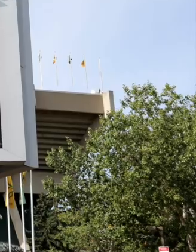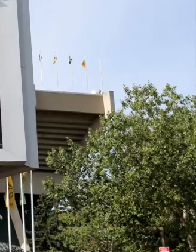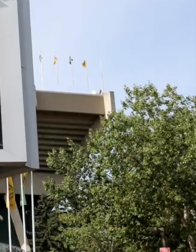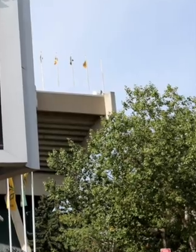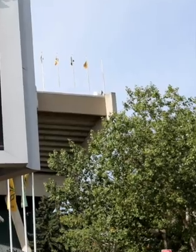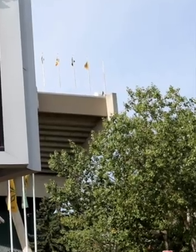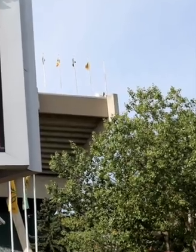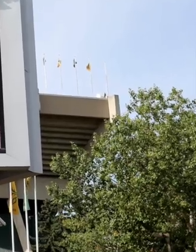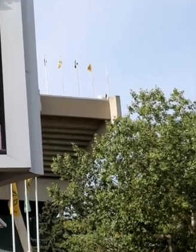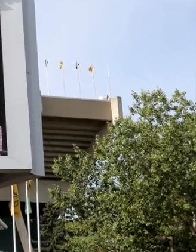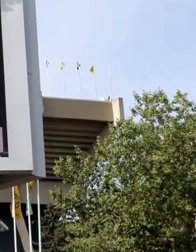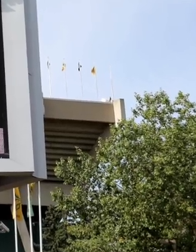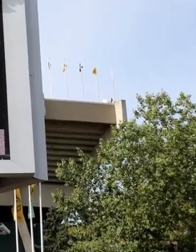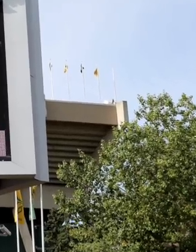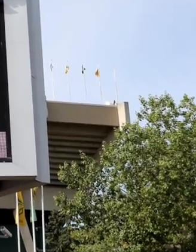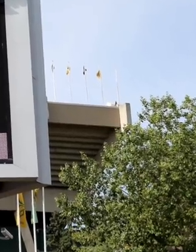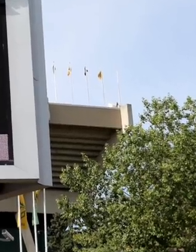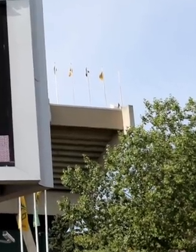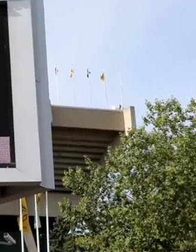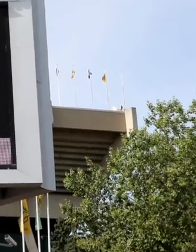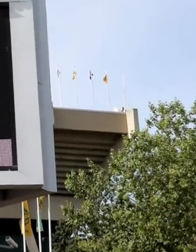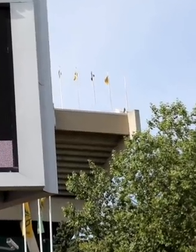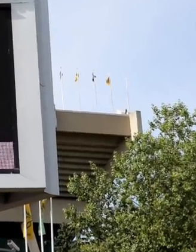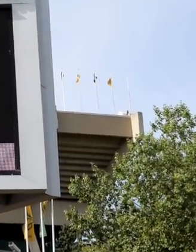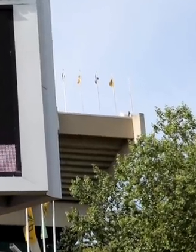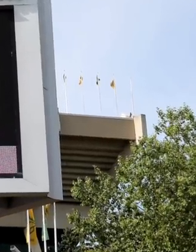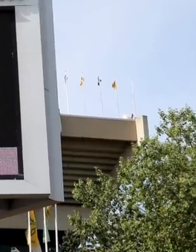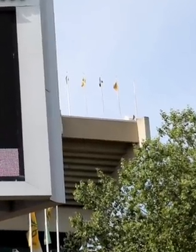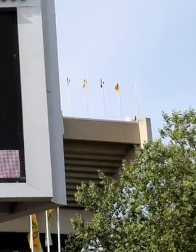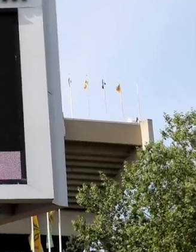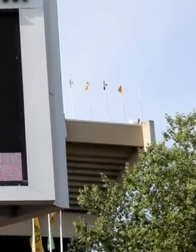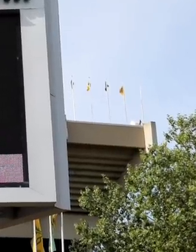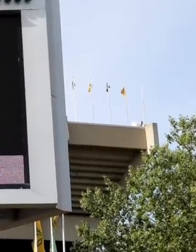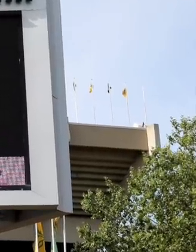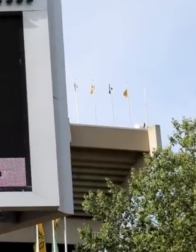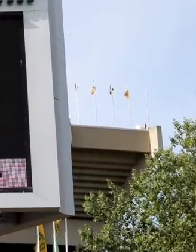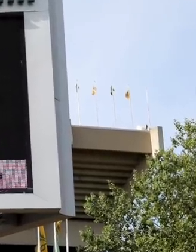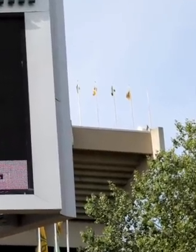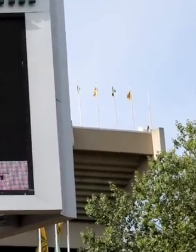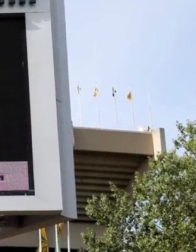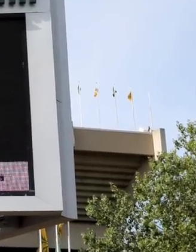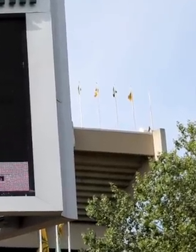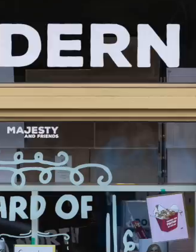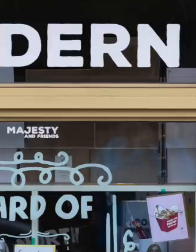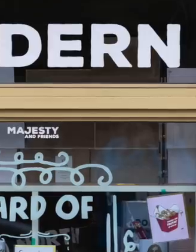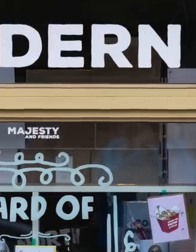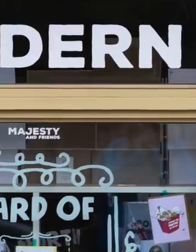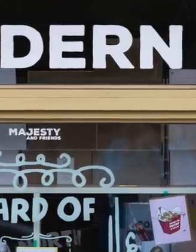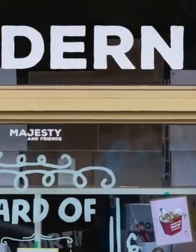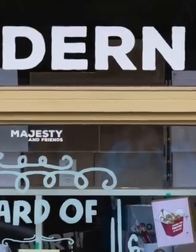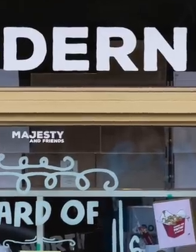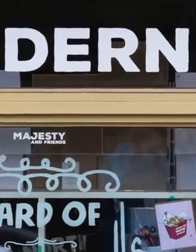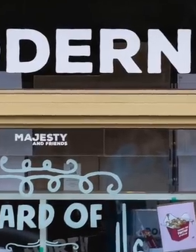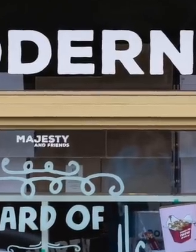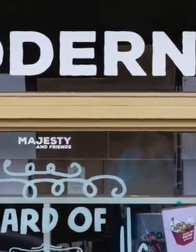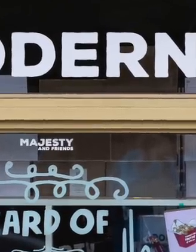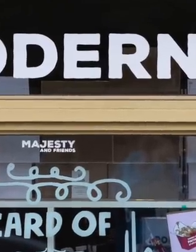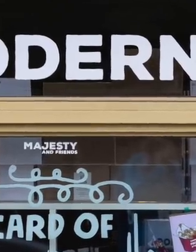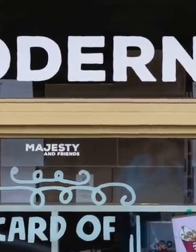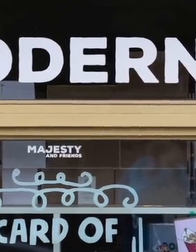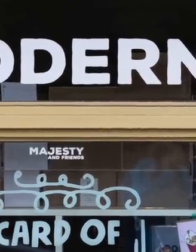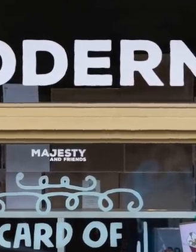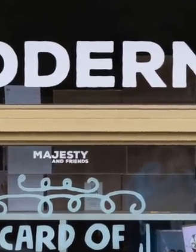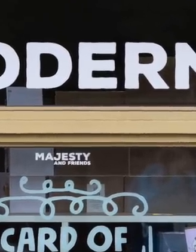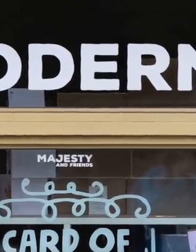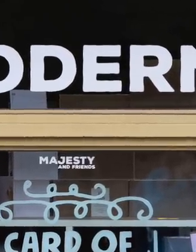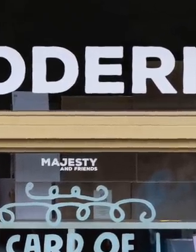week. But it's still too early to suggest that this is a trend. But it's a good sign, and it's a faint silver lining to